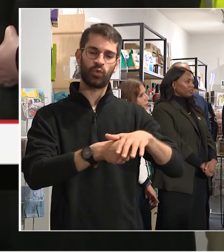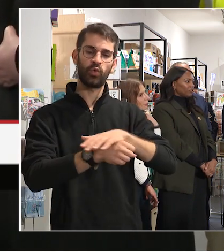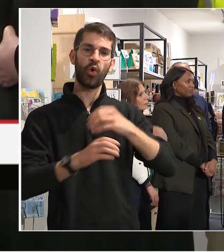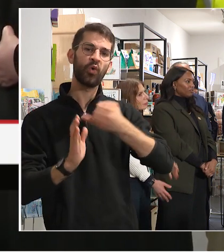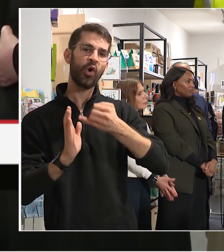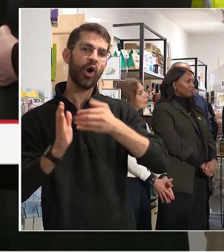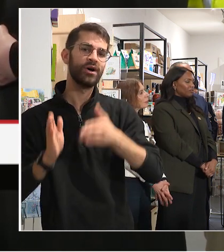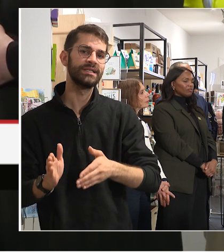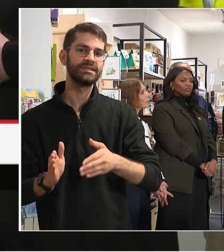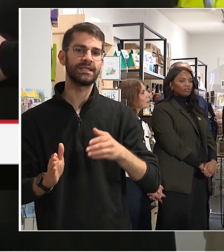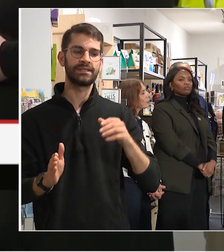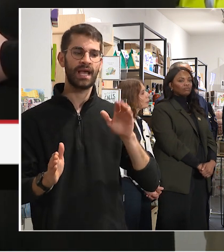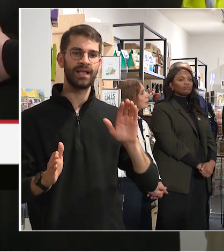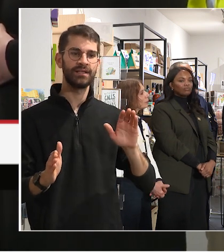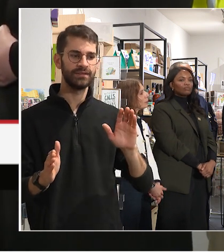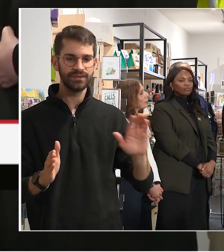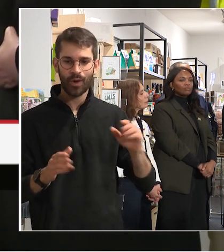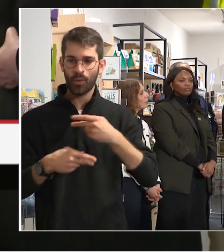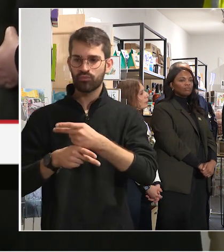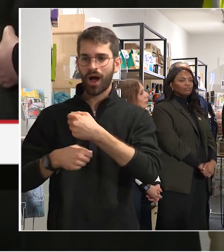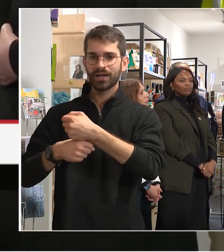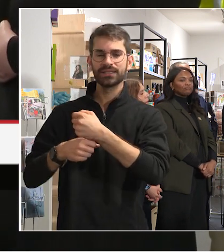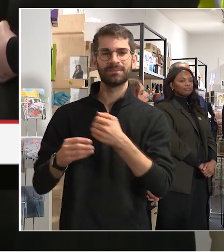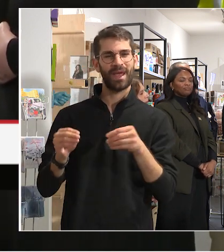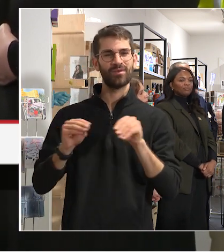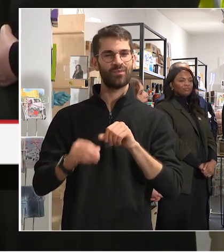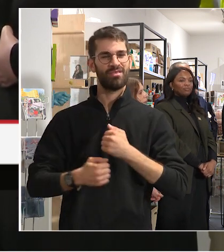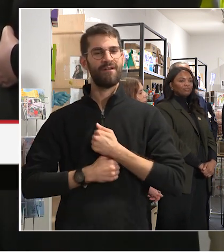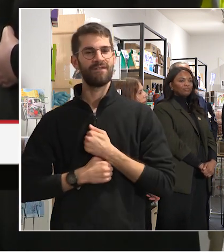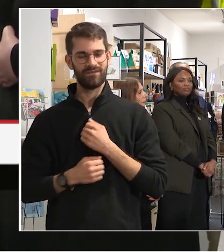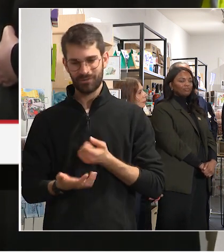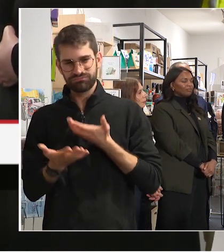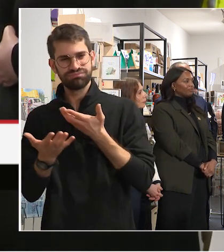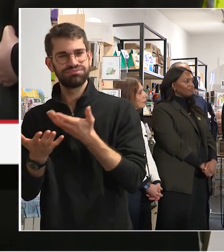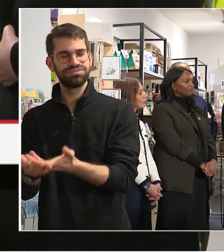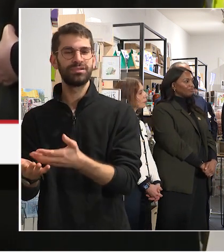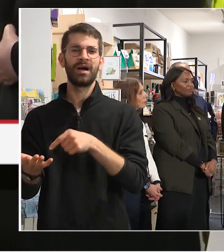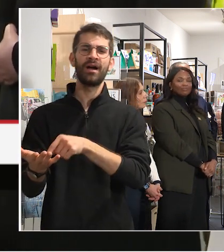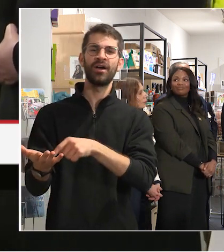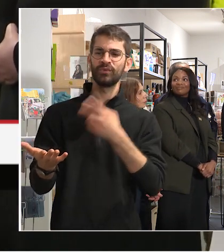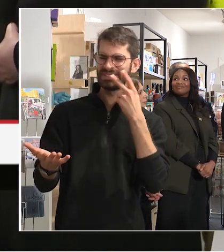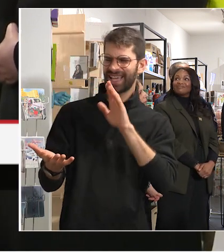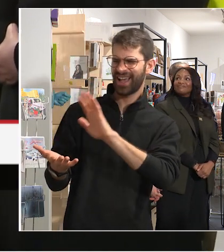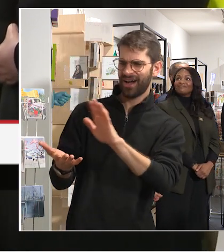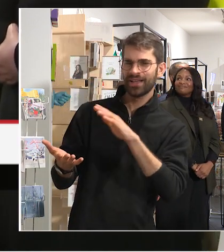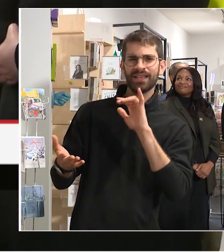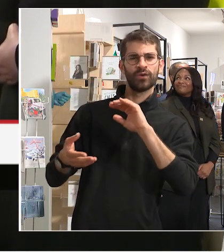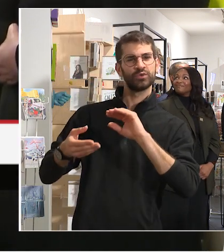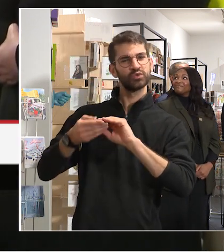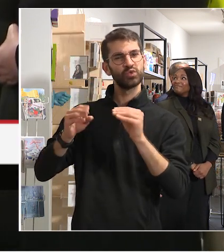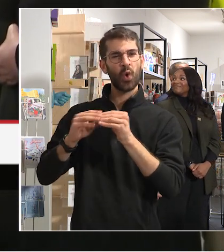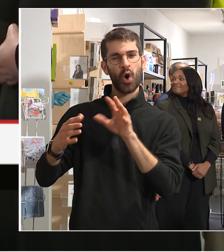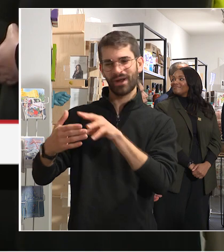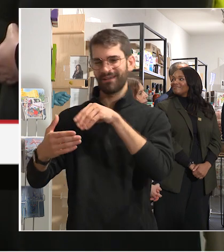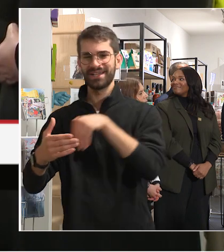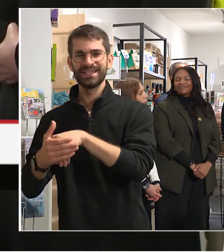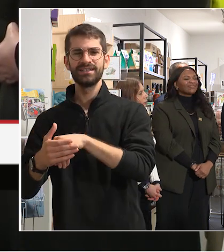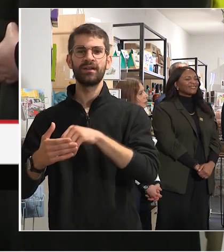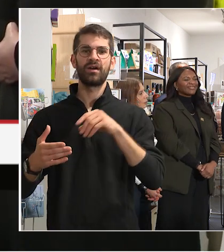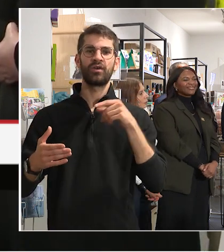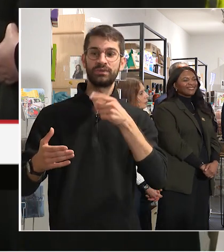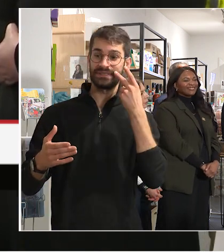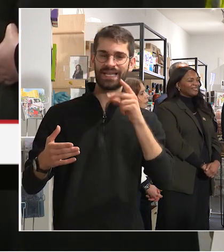really literally pour love into their products. Some of them have a story. Some of them, you can look at them and you can show your DC